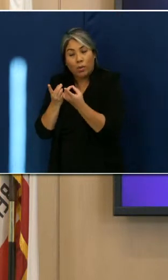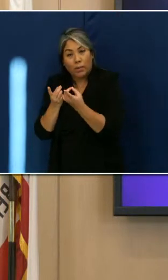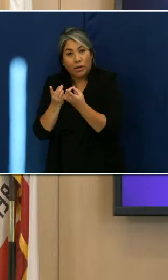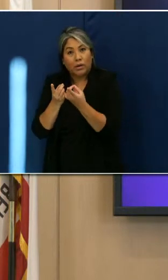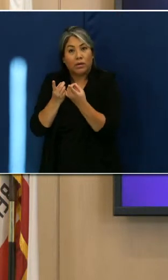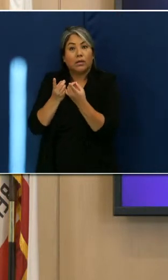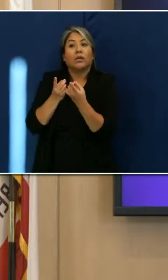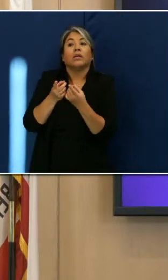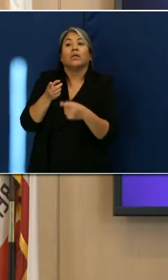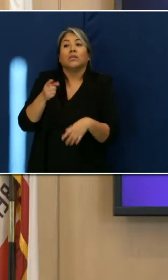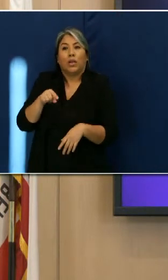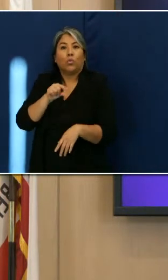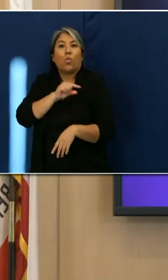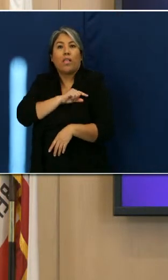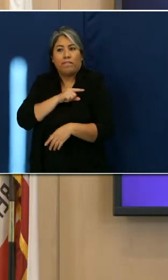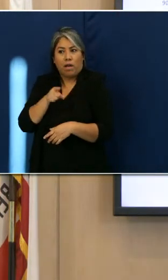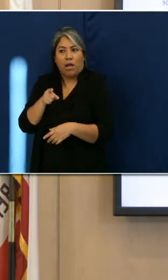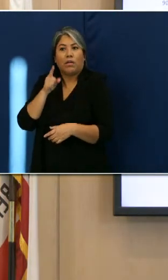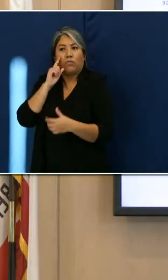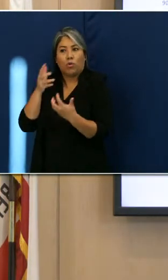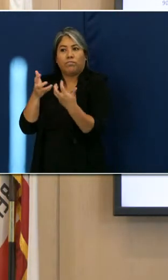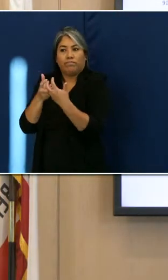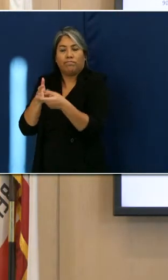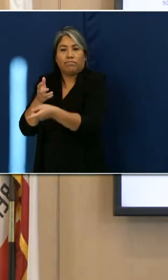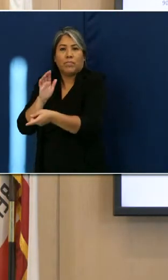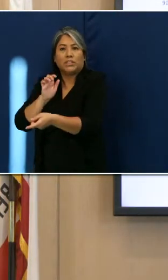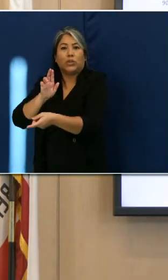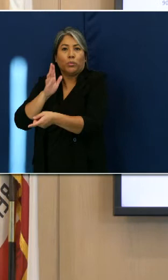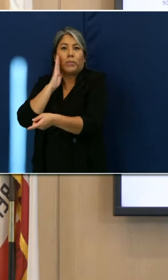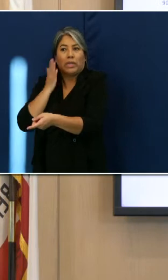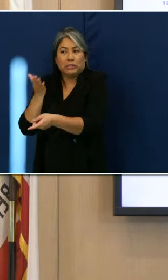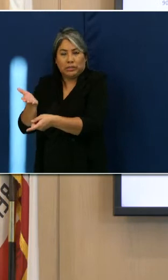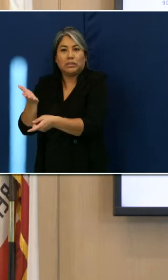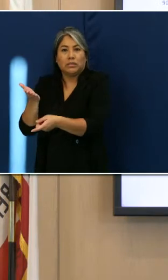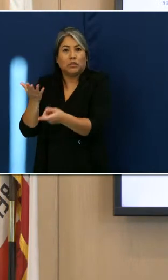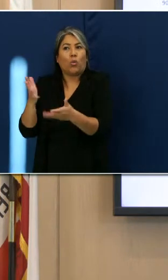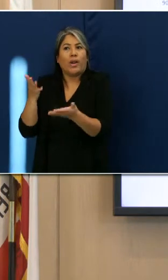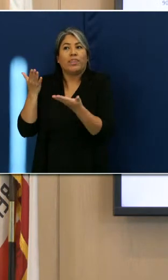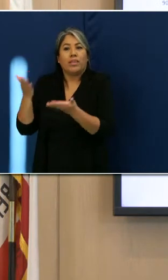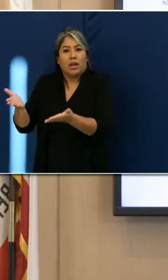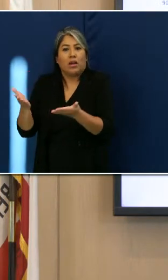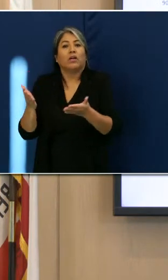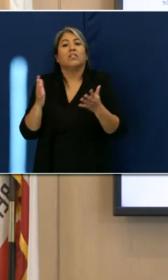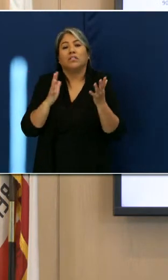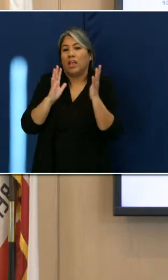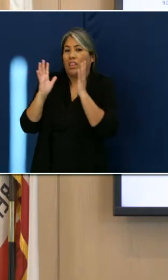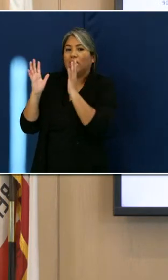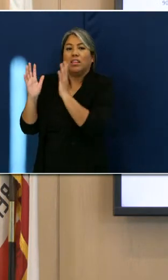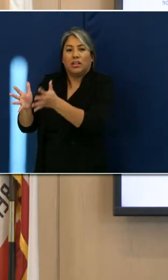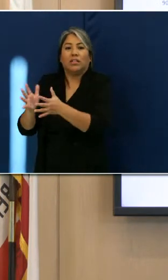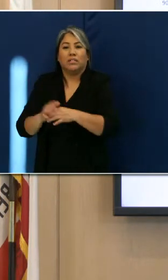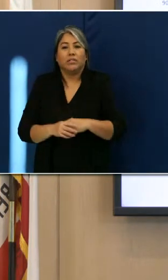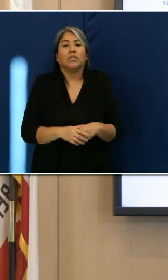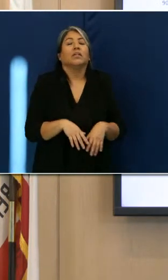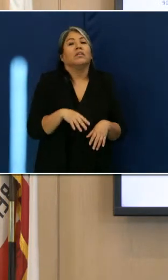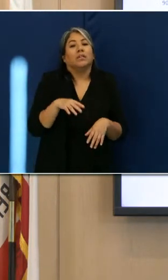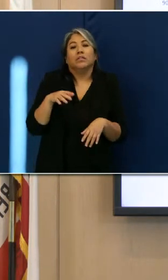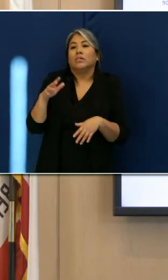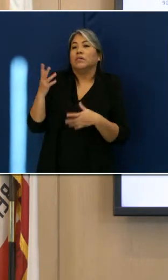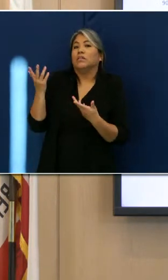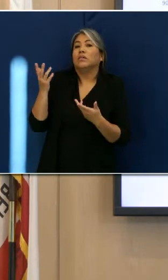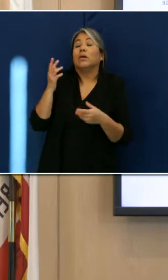qualify for these ICU beds that are being held there, and they're waiting. As you can see from the slide that Dr.